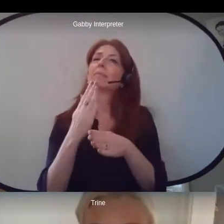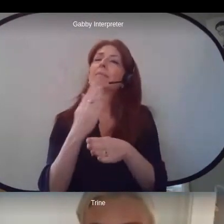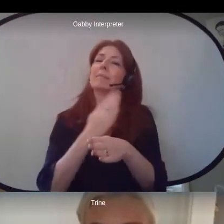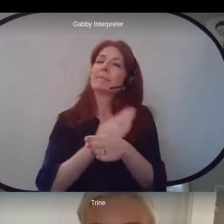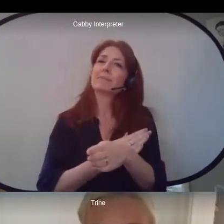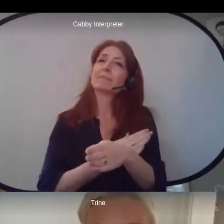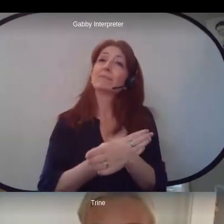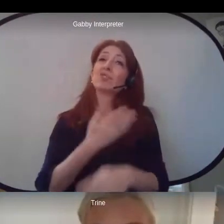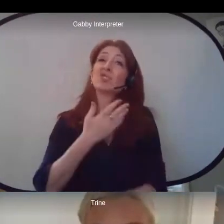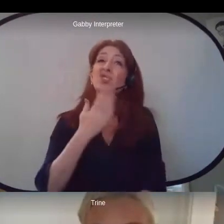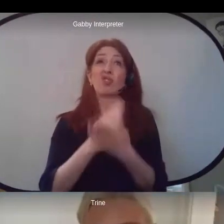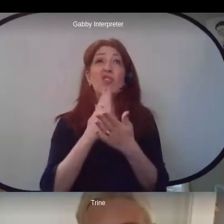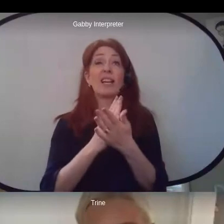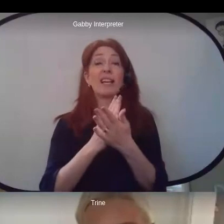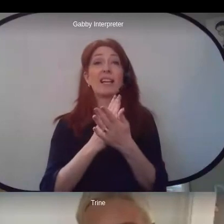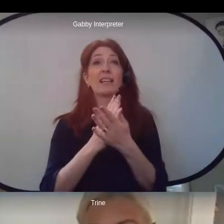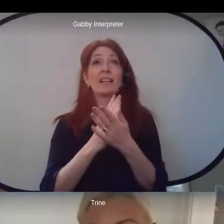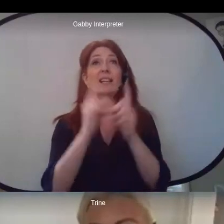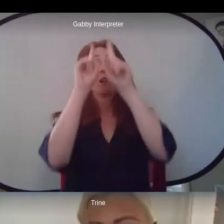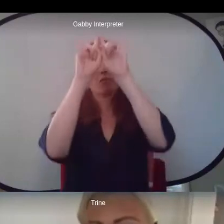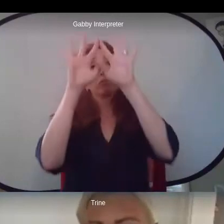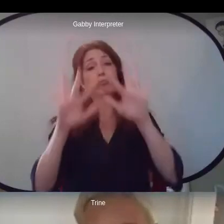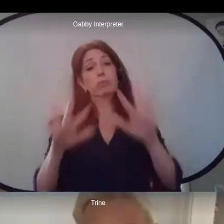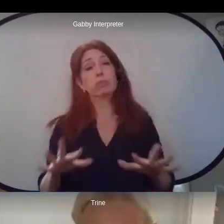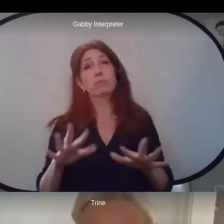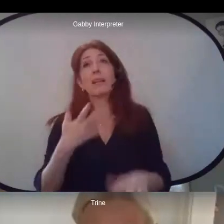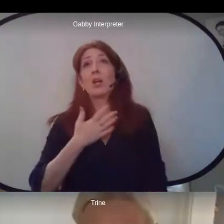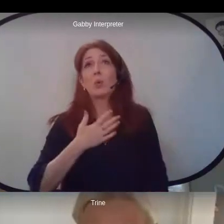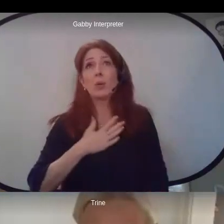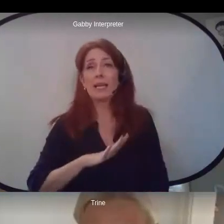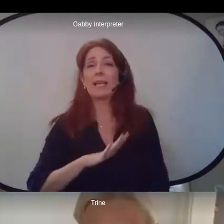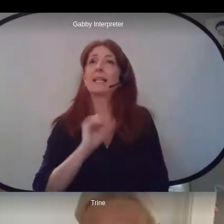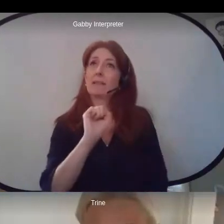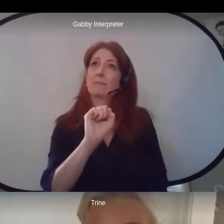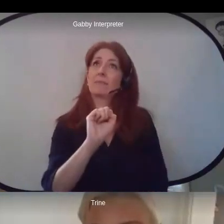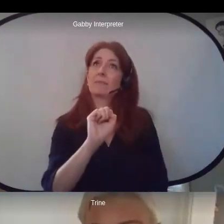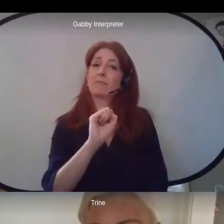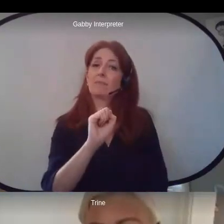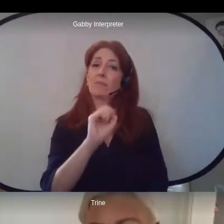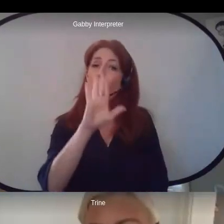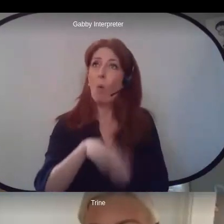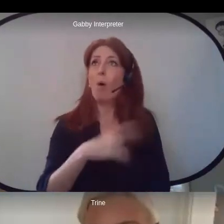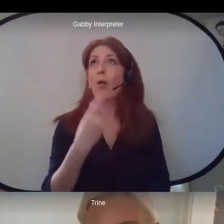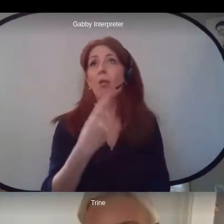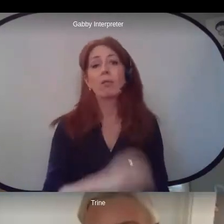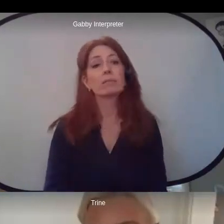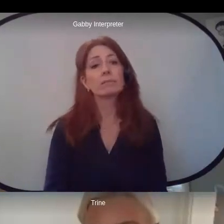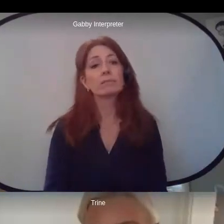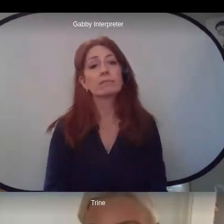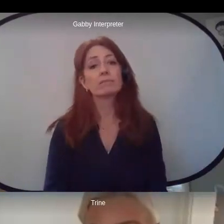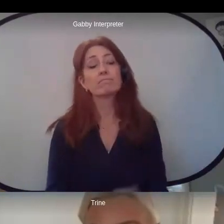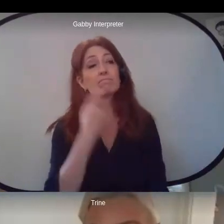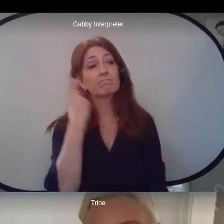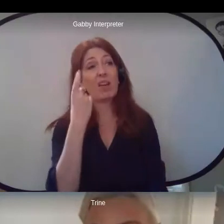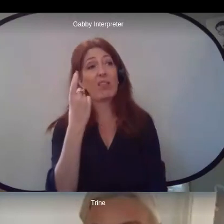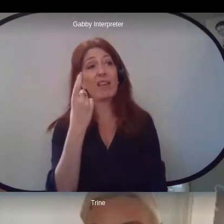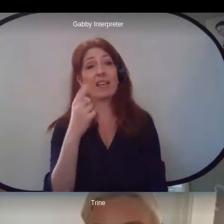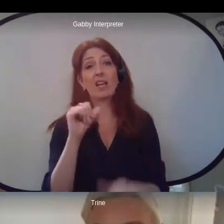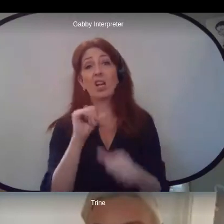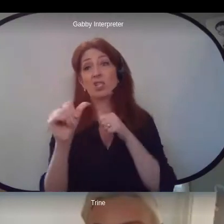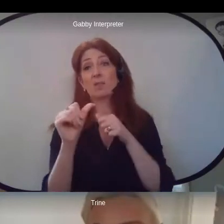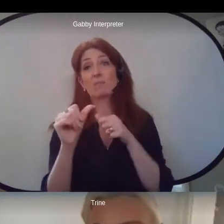top, and all the way through the organization, it has to have buy-in. I think that the kind of bit that as a sector, a sports and